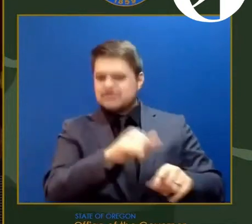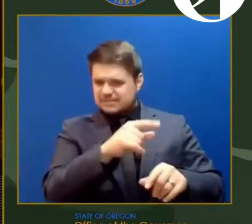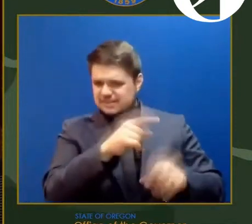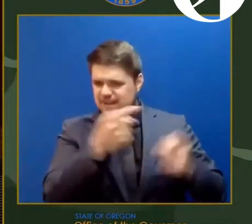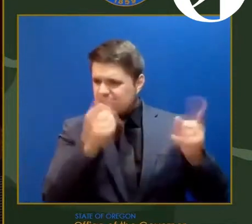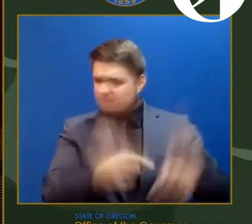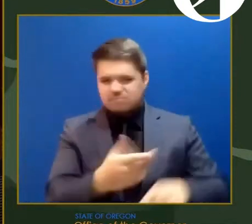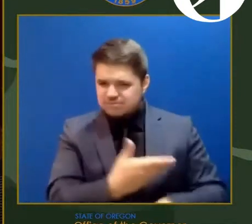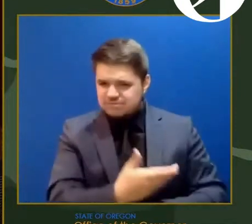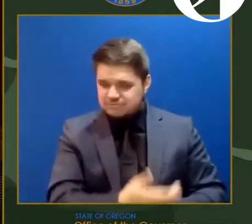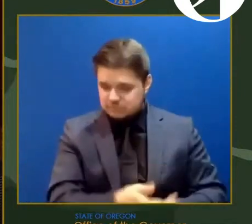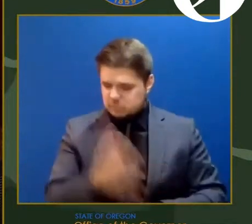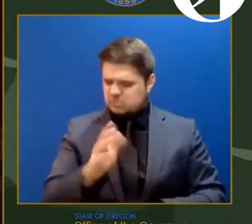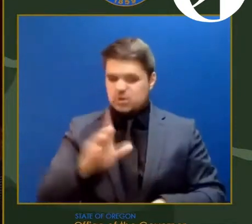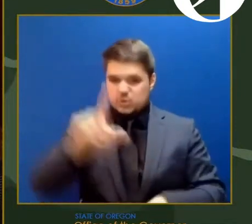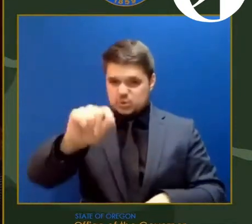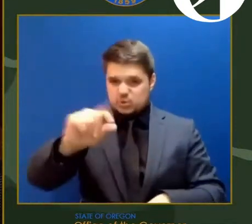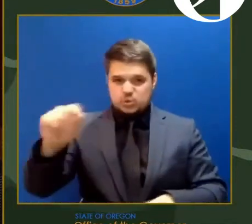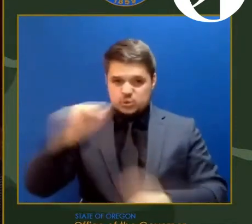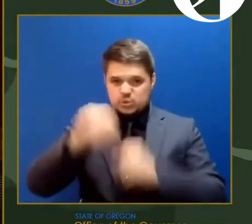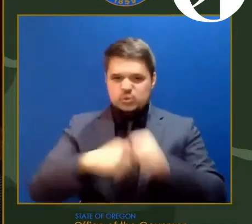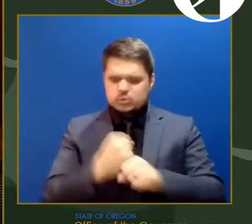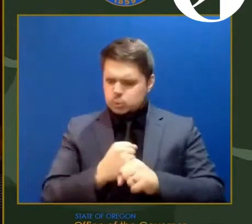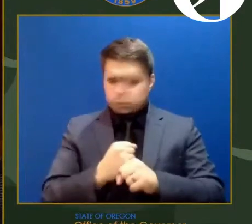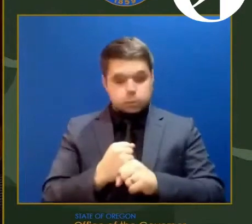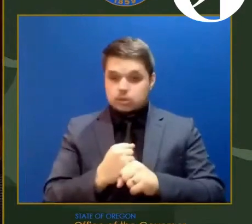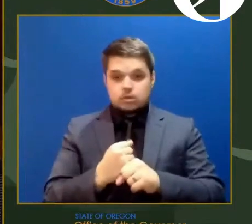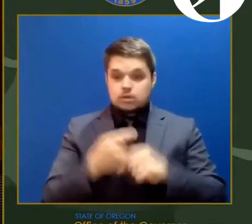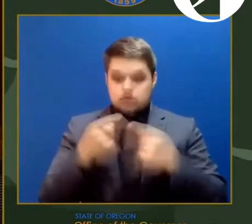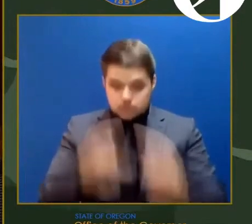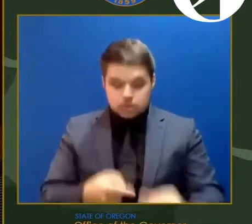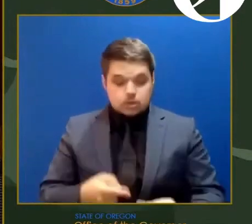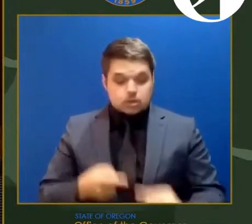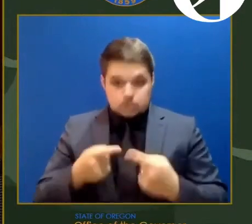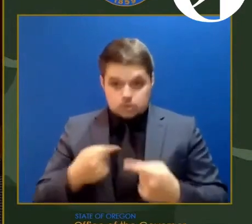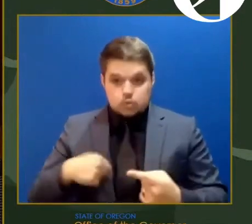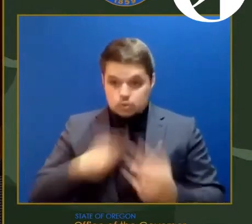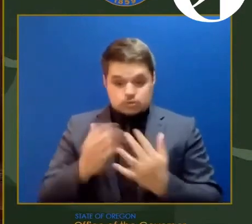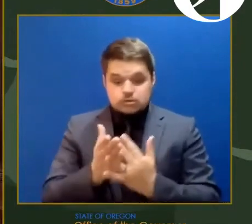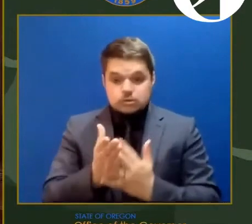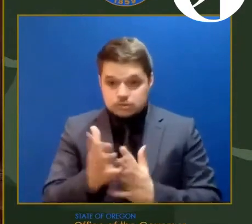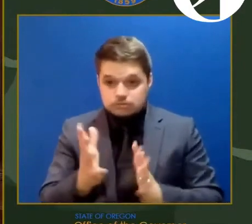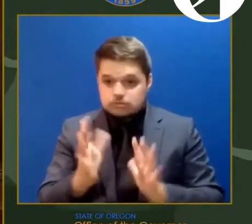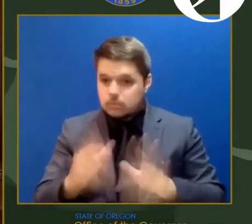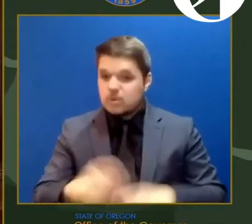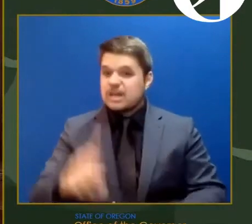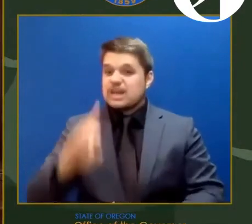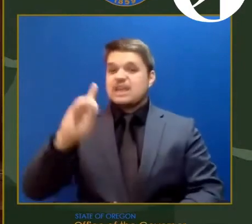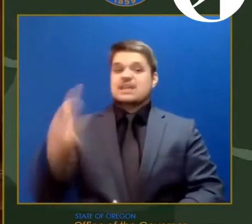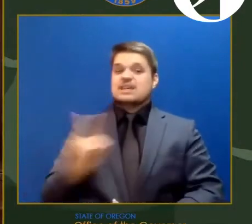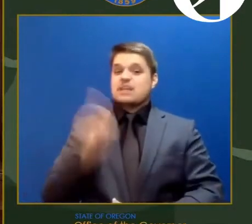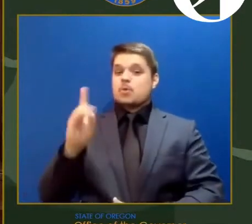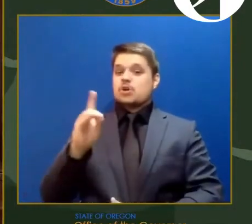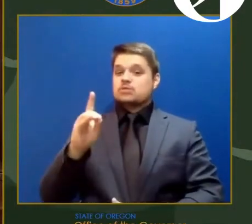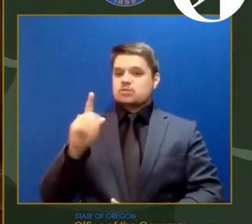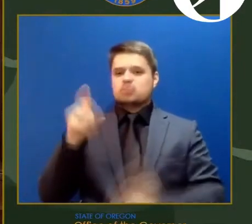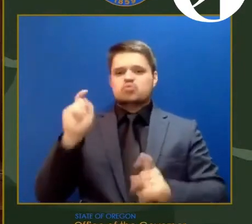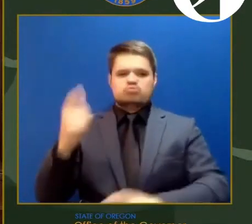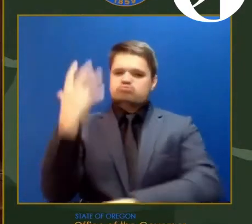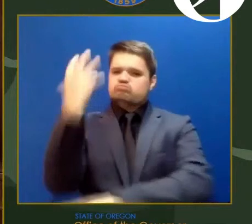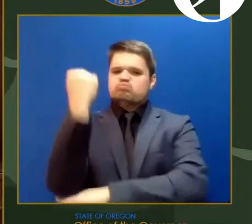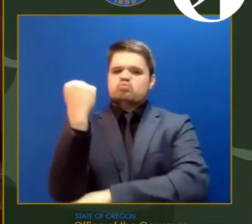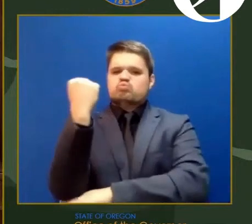reminded us that the foundations of our democracy must remain strong. Now, more than